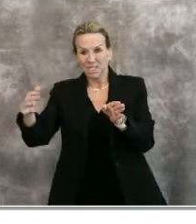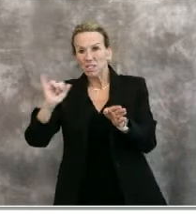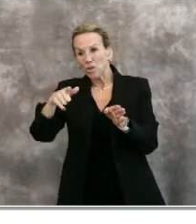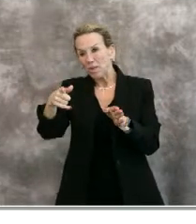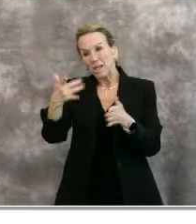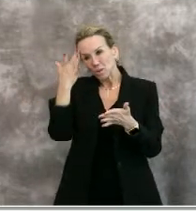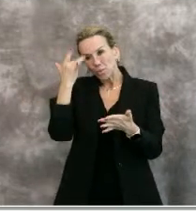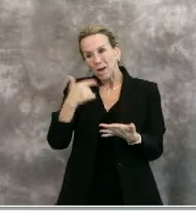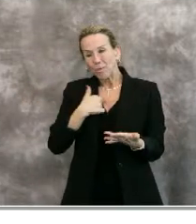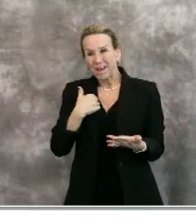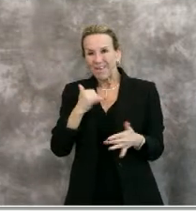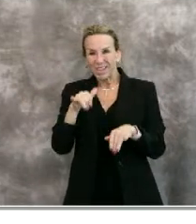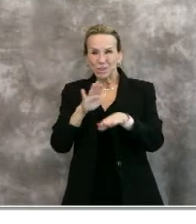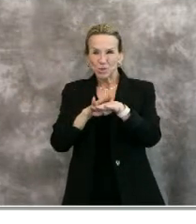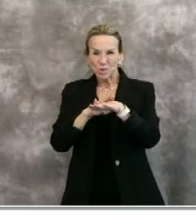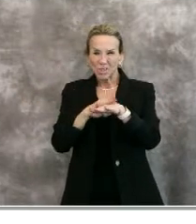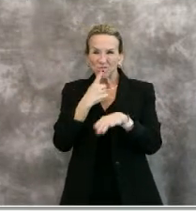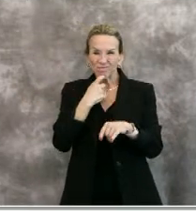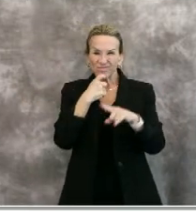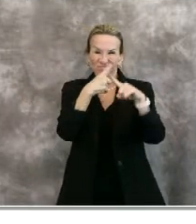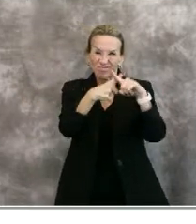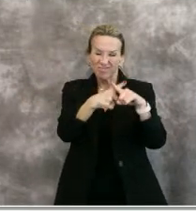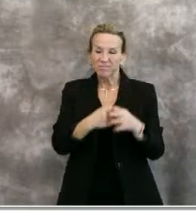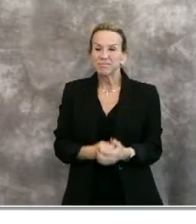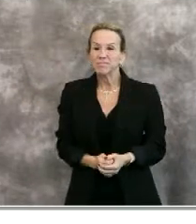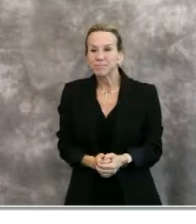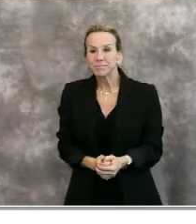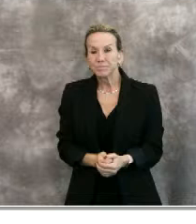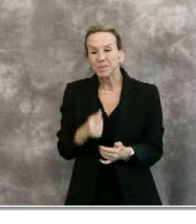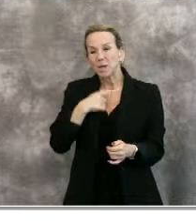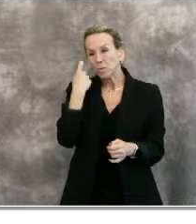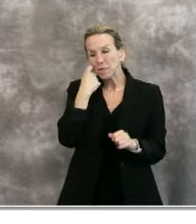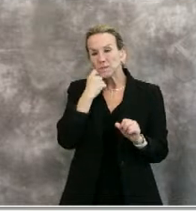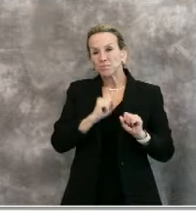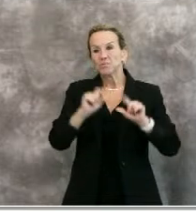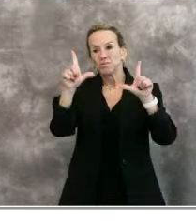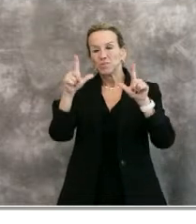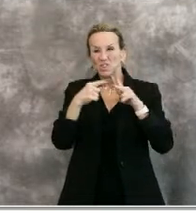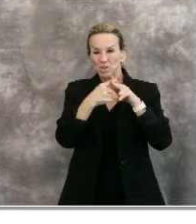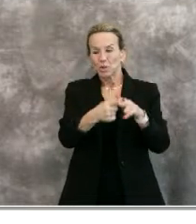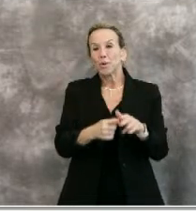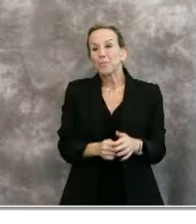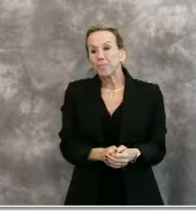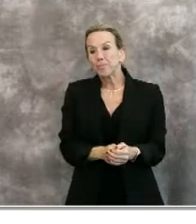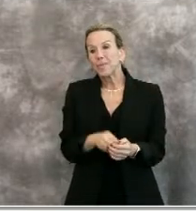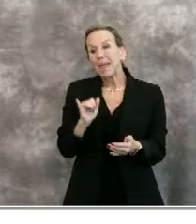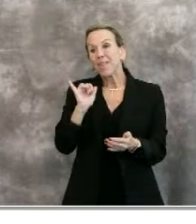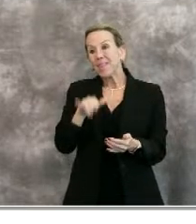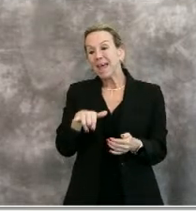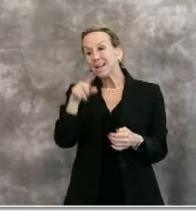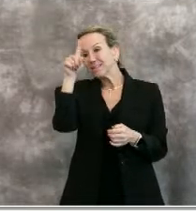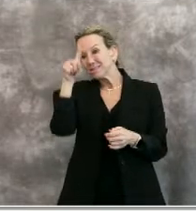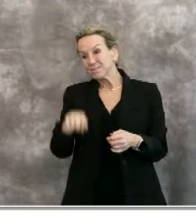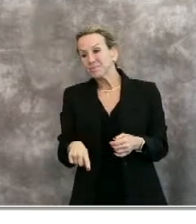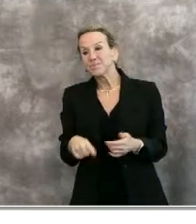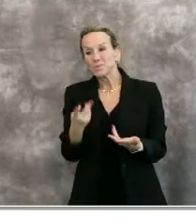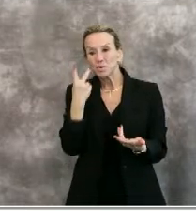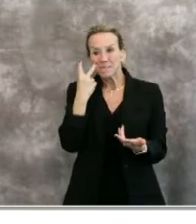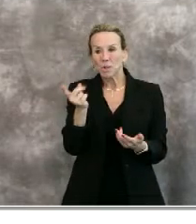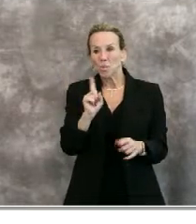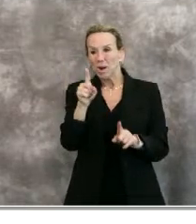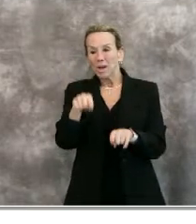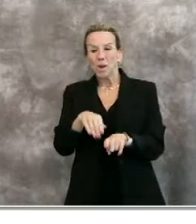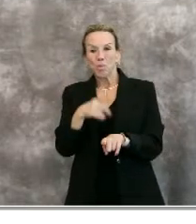number 2 being met. And the triggers that I just, the settings that I just read off are at the bottom in red.